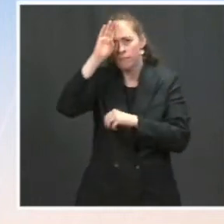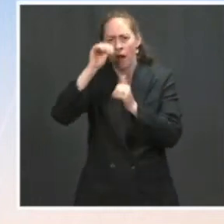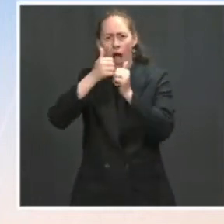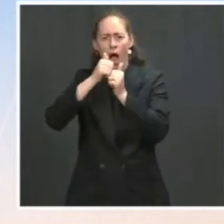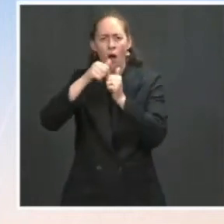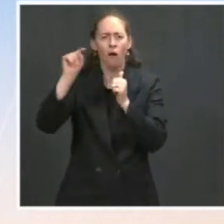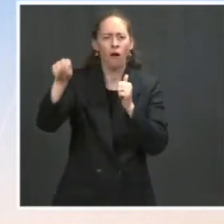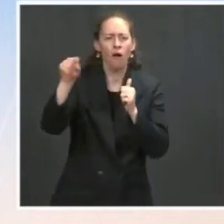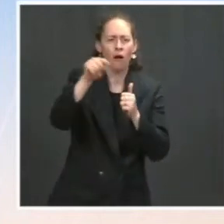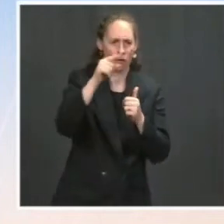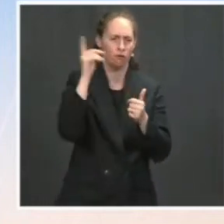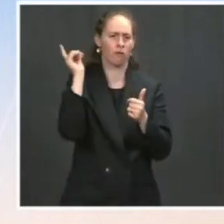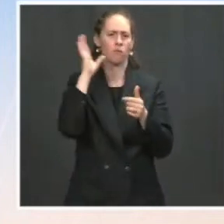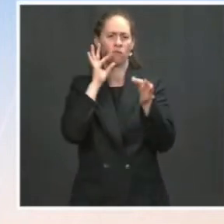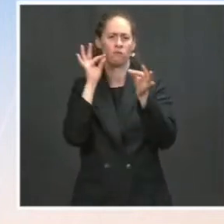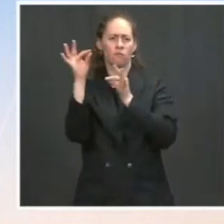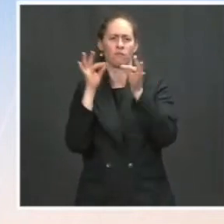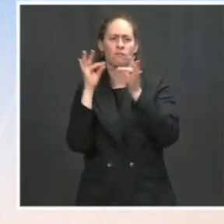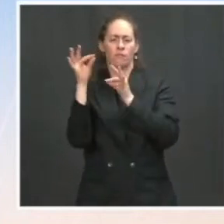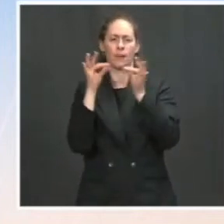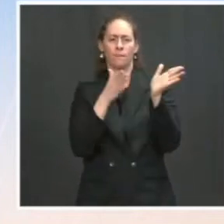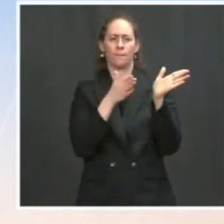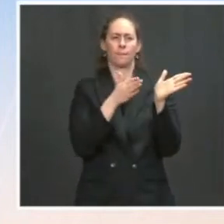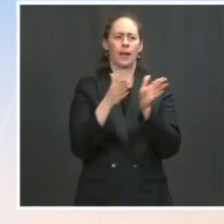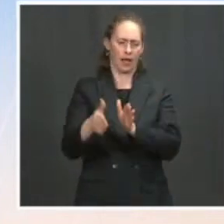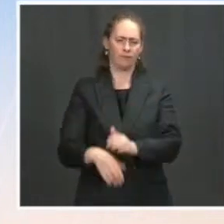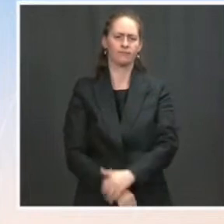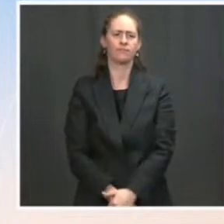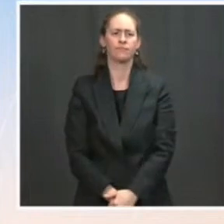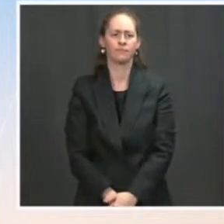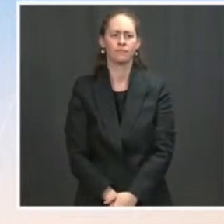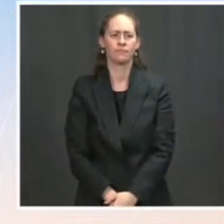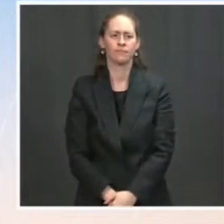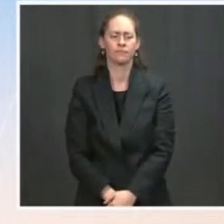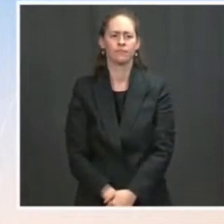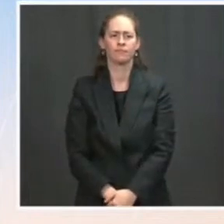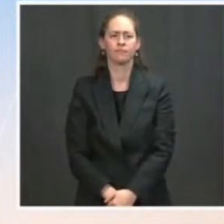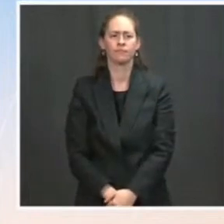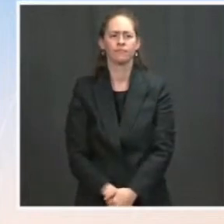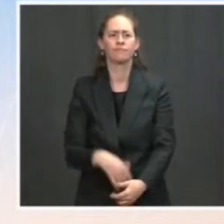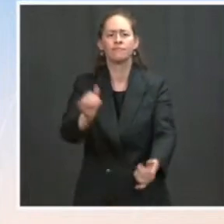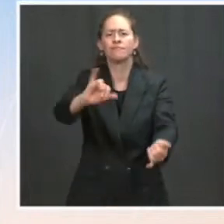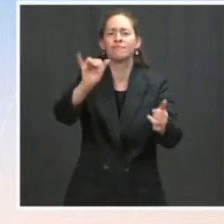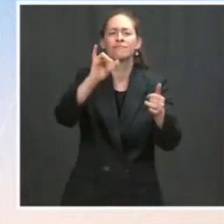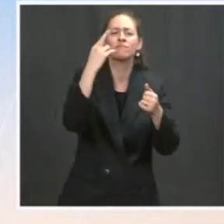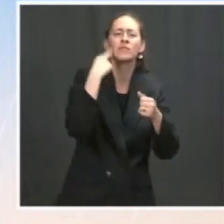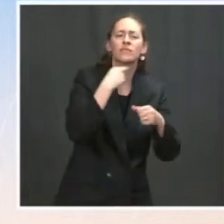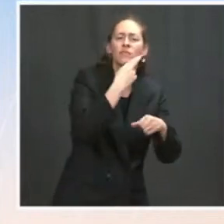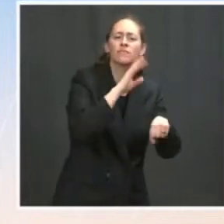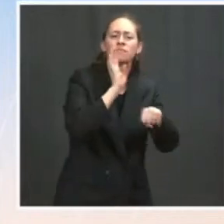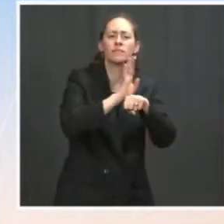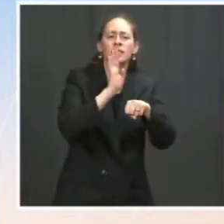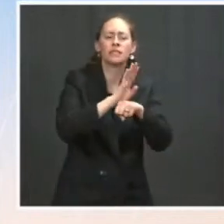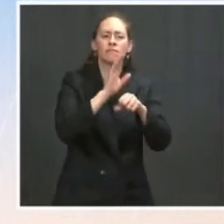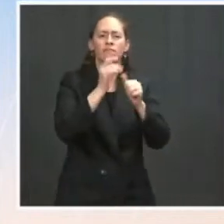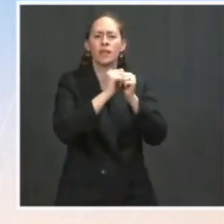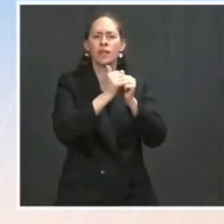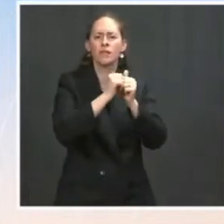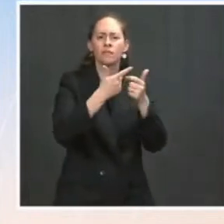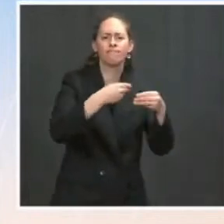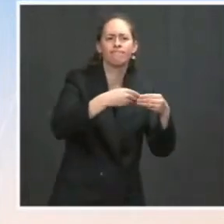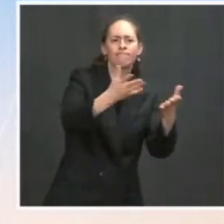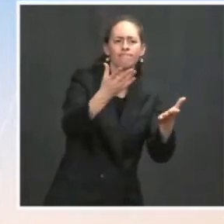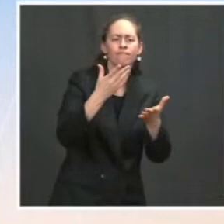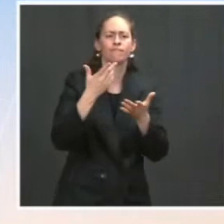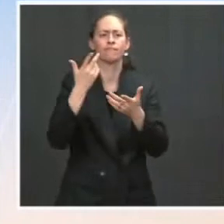is where we see major opportunity for employment or rehiring. He'll talk about providing guidance to childcare centers, which will